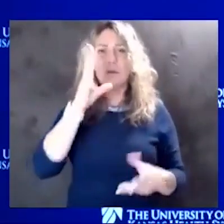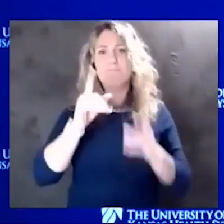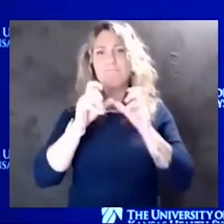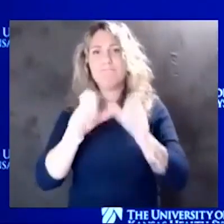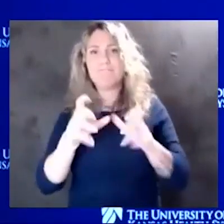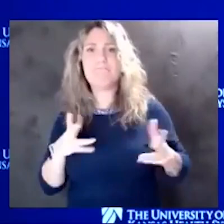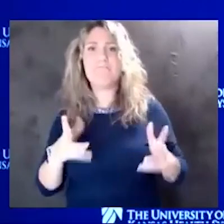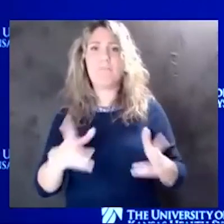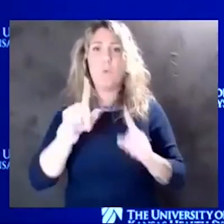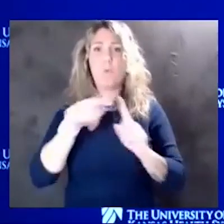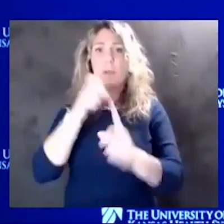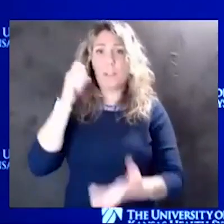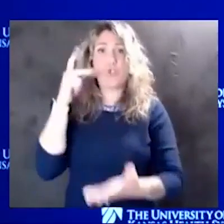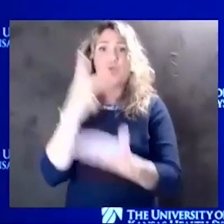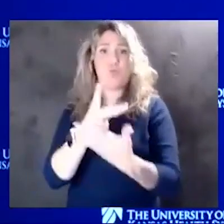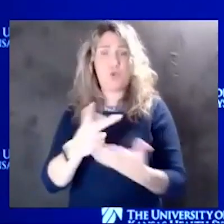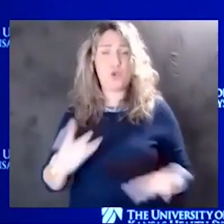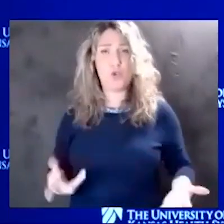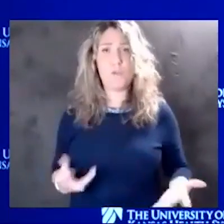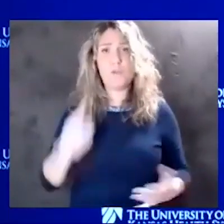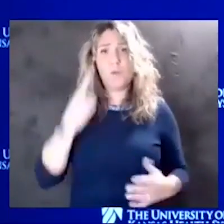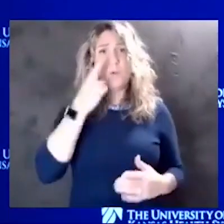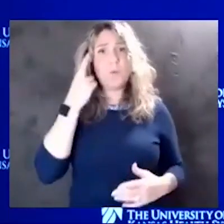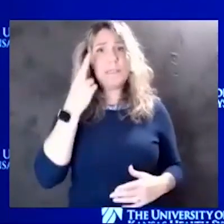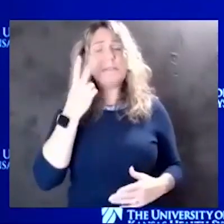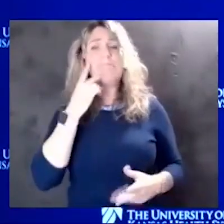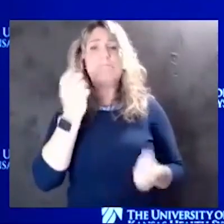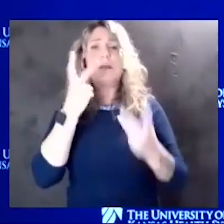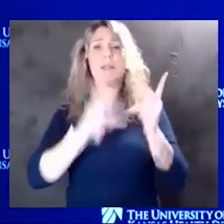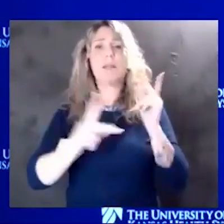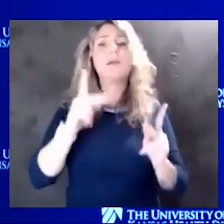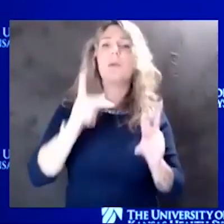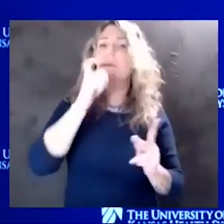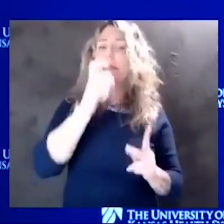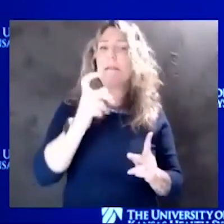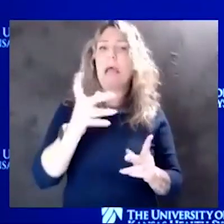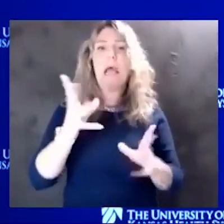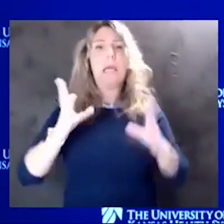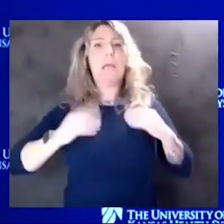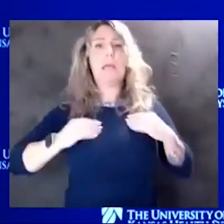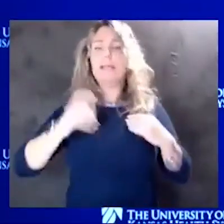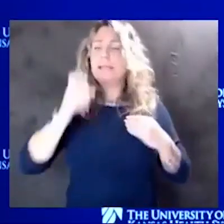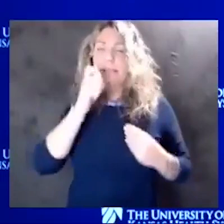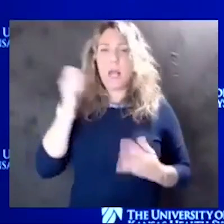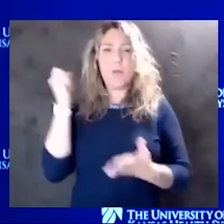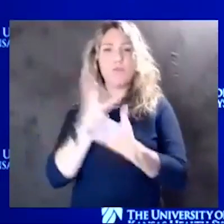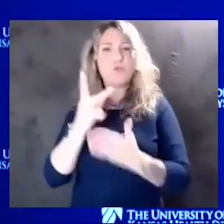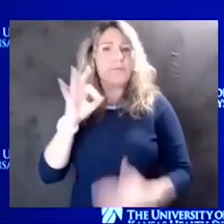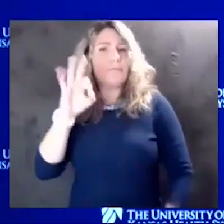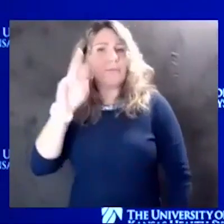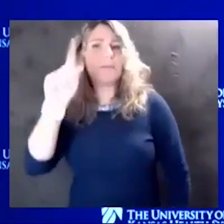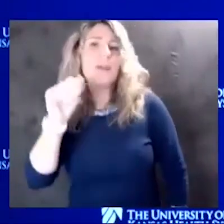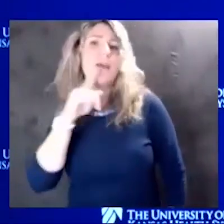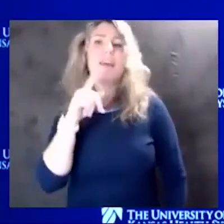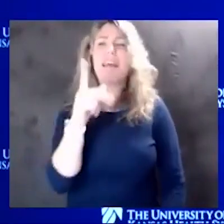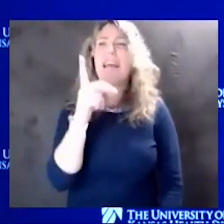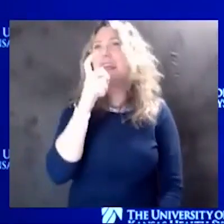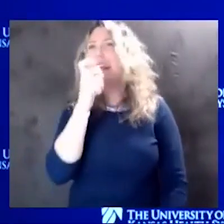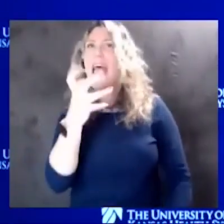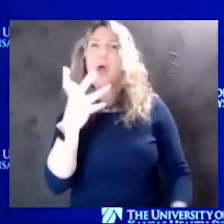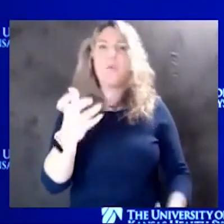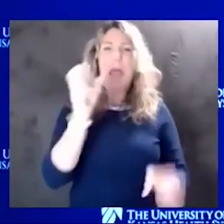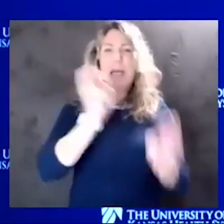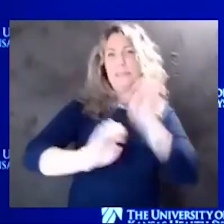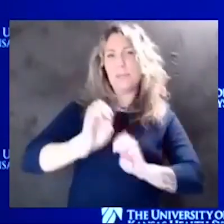approved. So a reason that a lot of people don't want to take it is because it's not approved. I don't want to be an experiment. I don't want to be a guinea pig. Well, once it's approved, I'm sure there will be